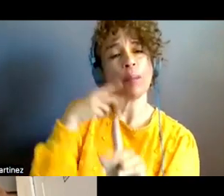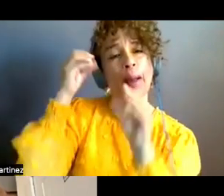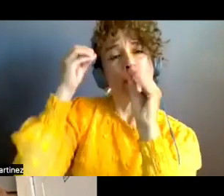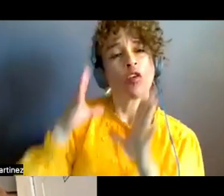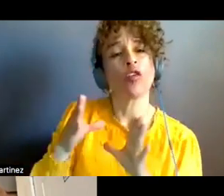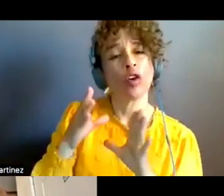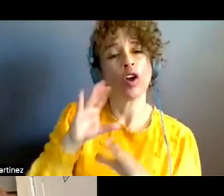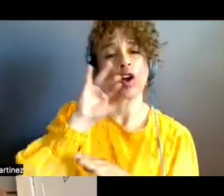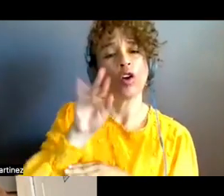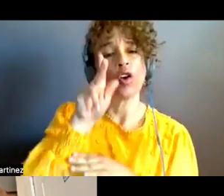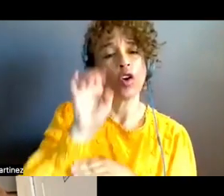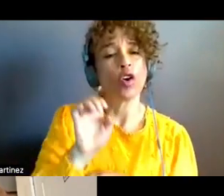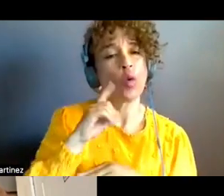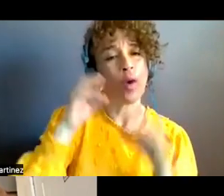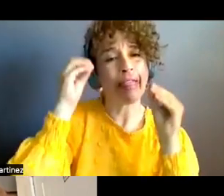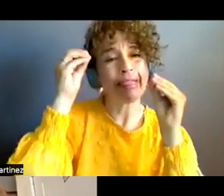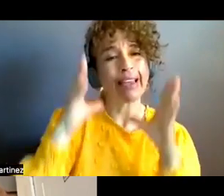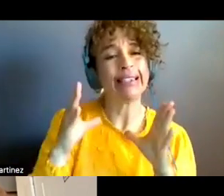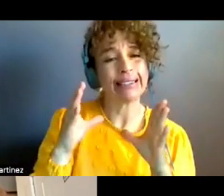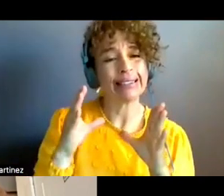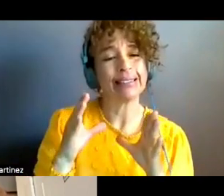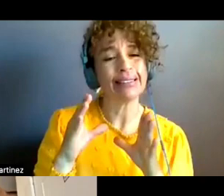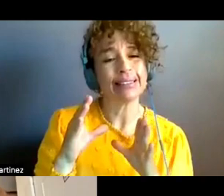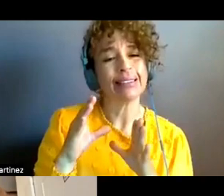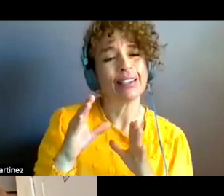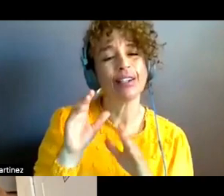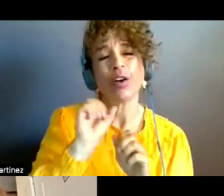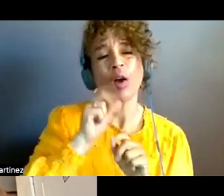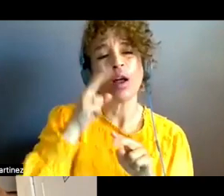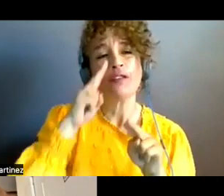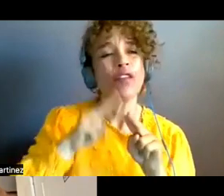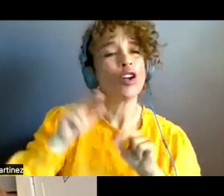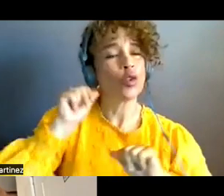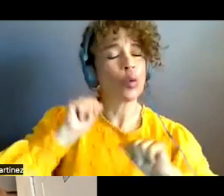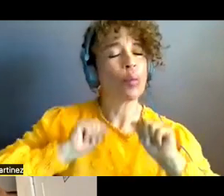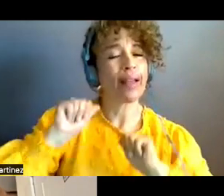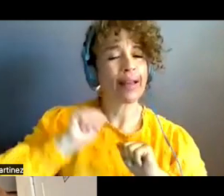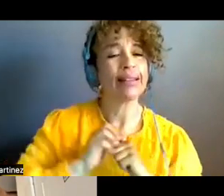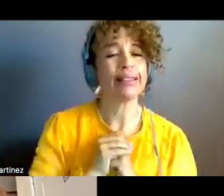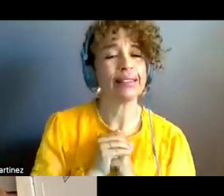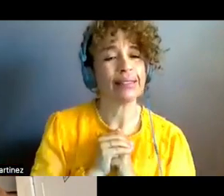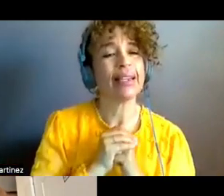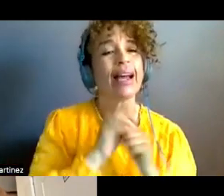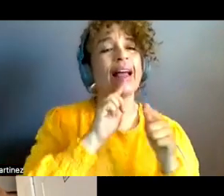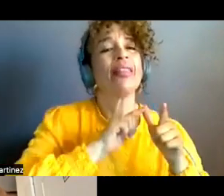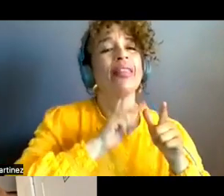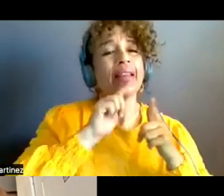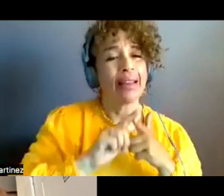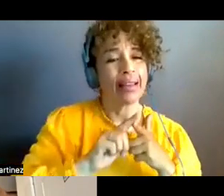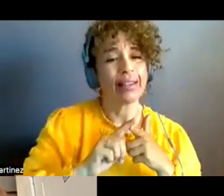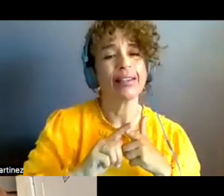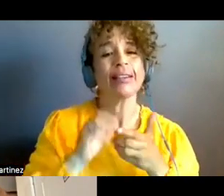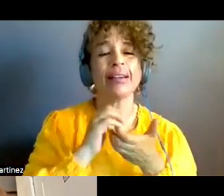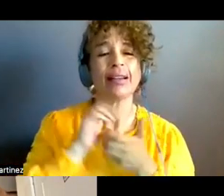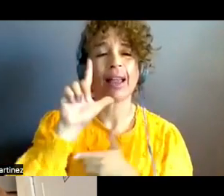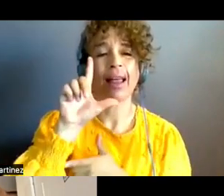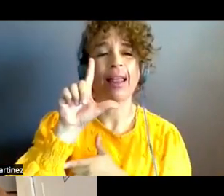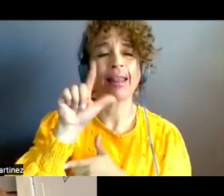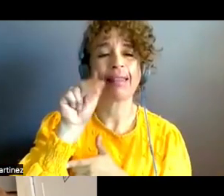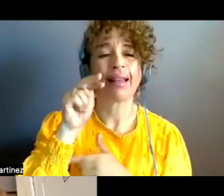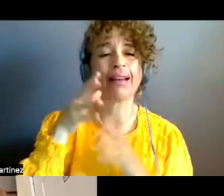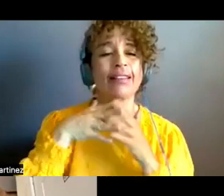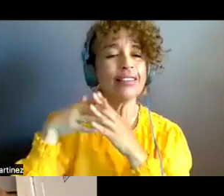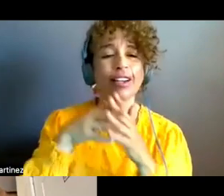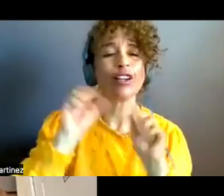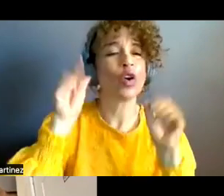at Juilliard and I was his teaching assistant. So that was, it's always fun to play his music. And then music from Latin America, because it's